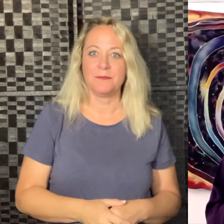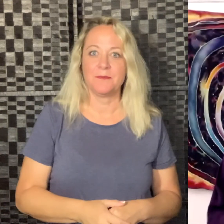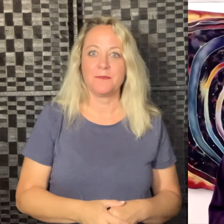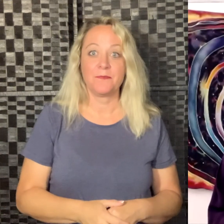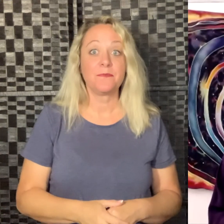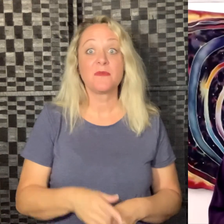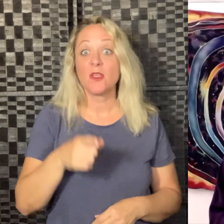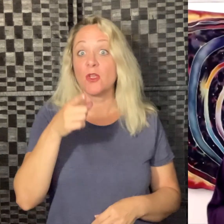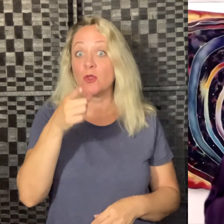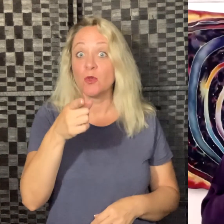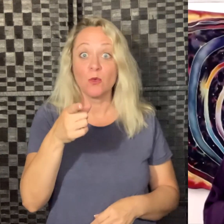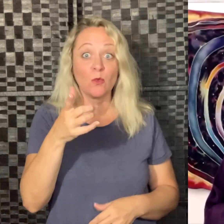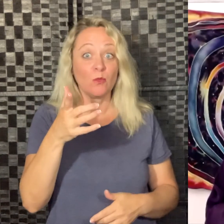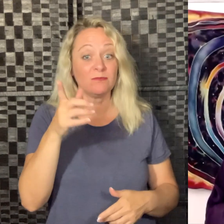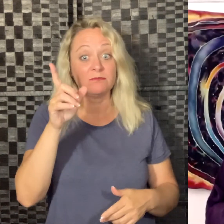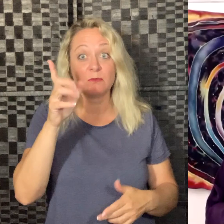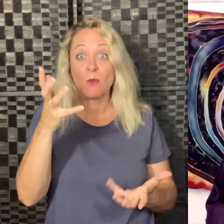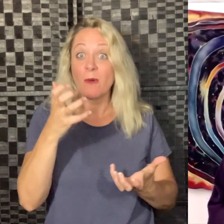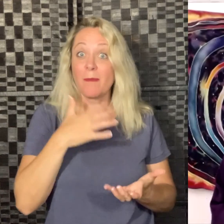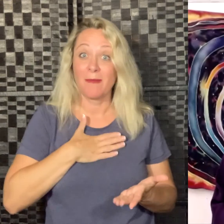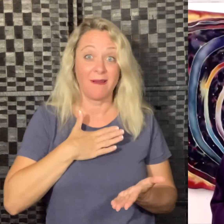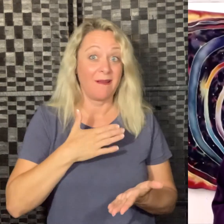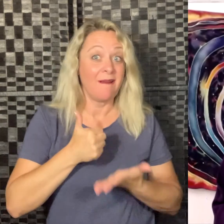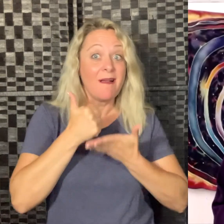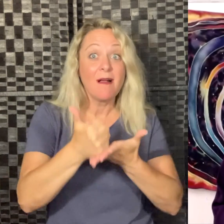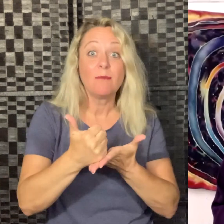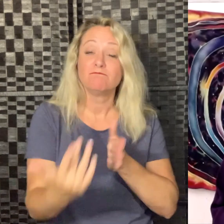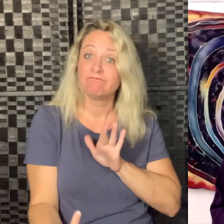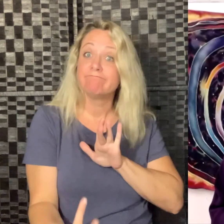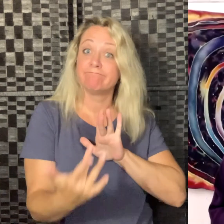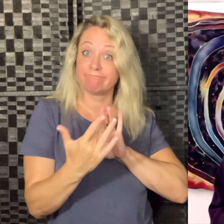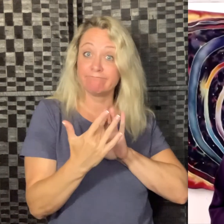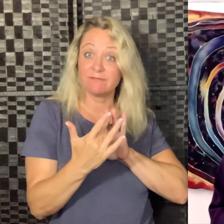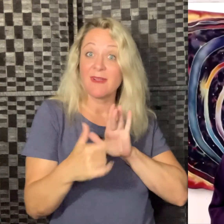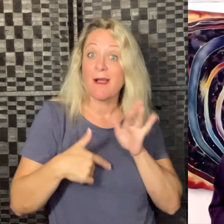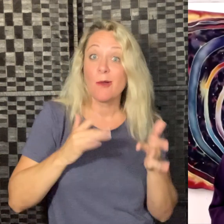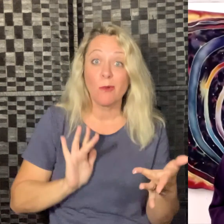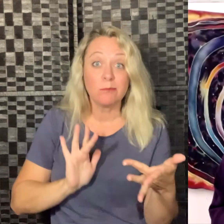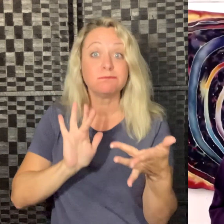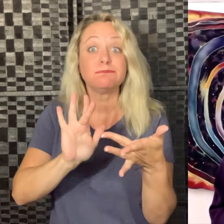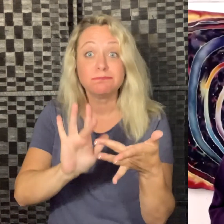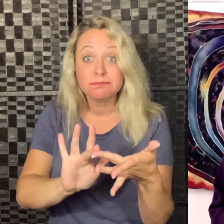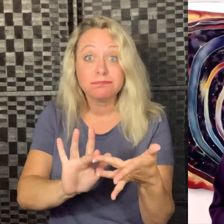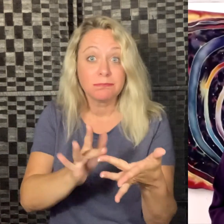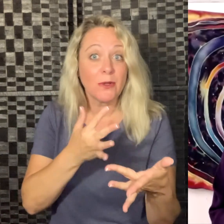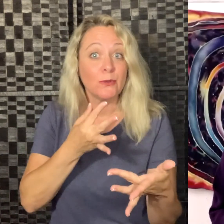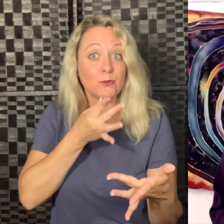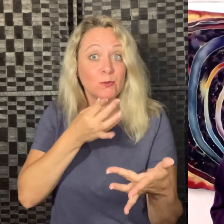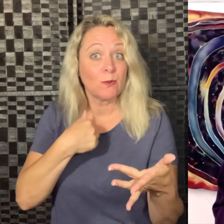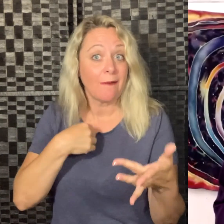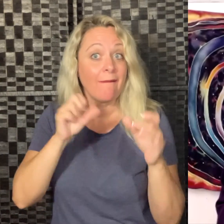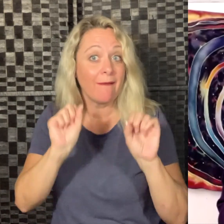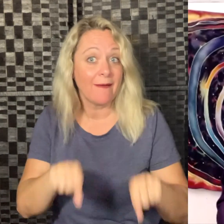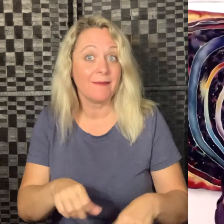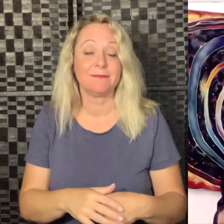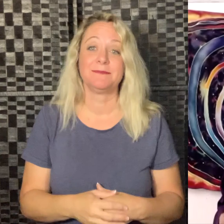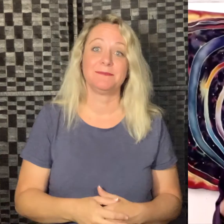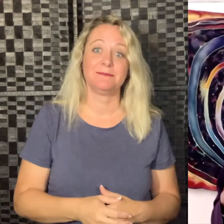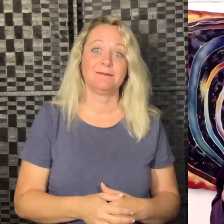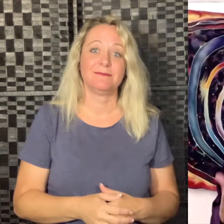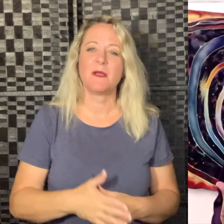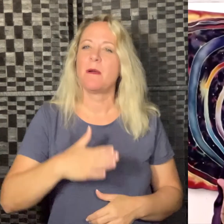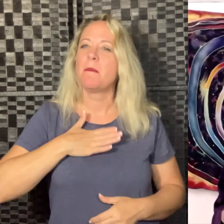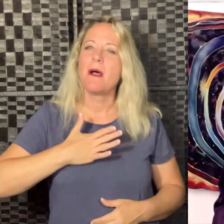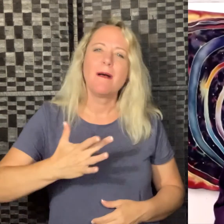in any way that I can be of service, you can reach out to me and I will respond as quickly as possible. My